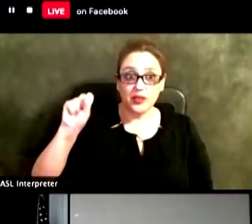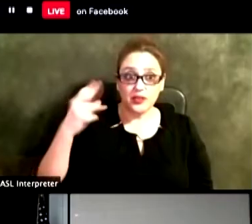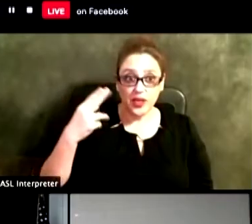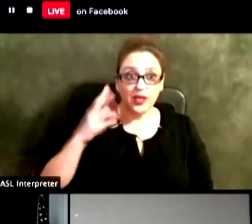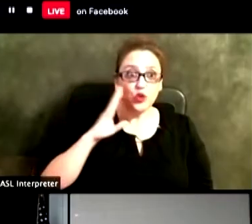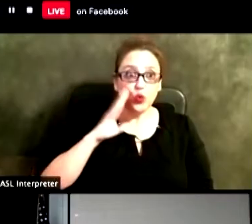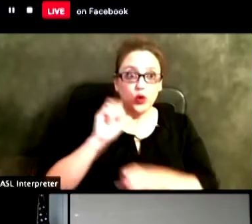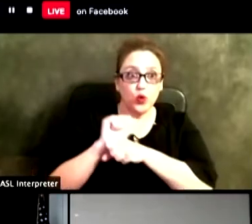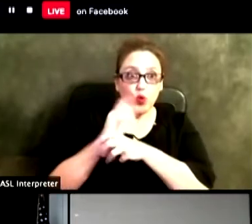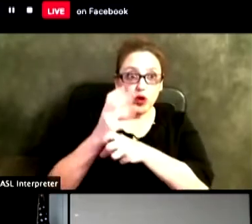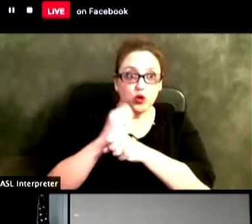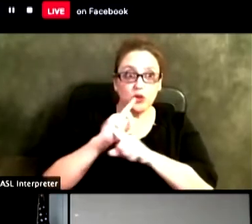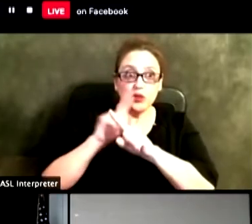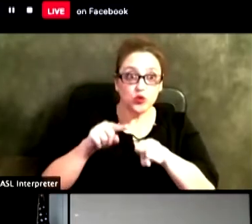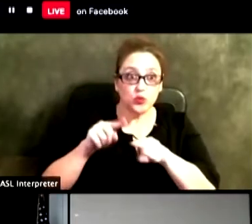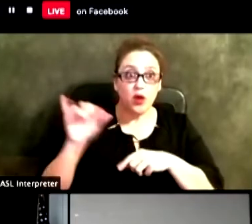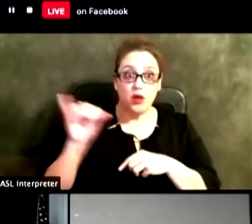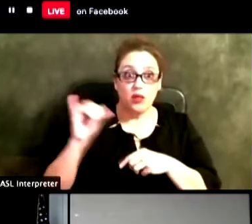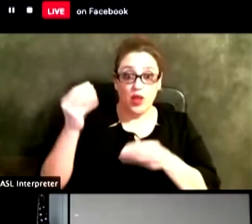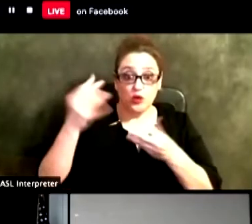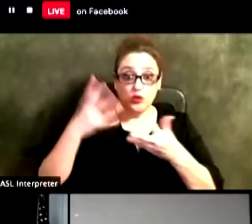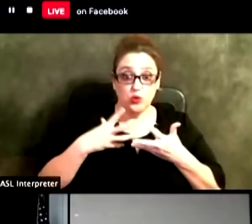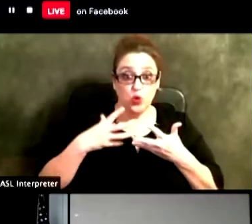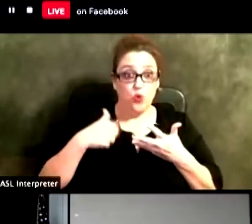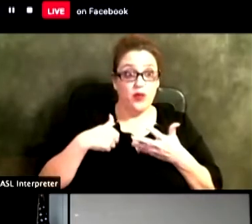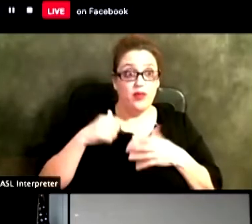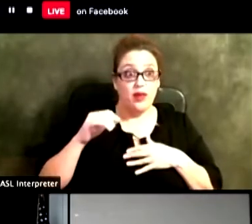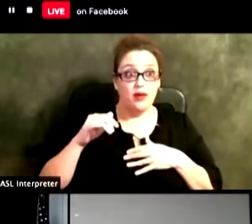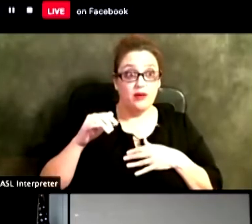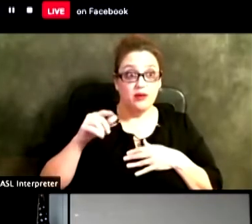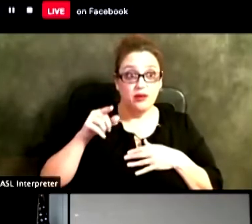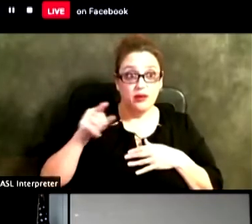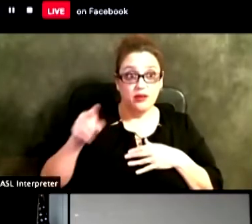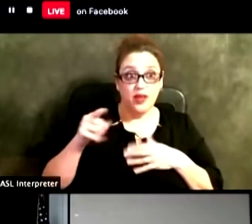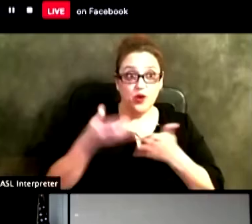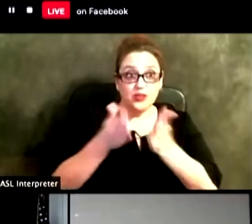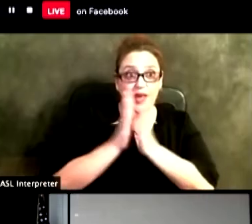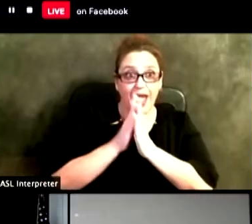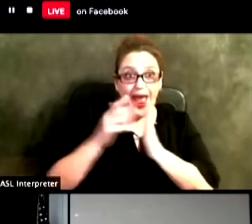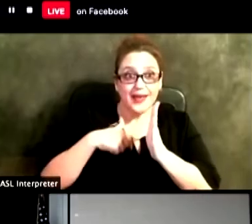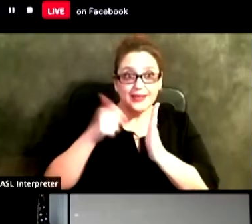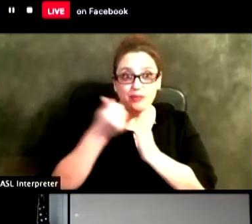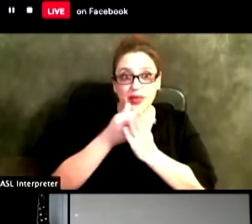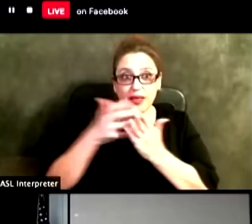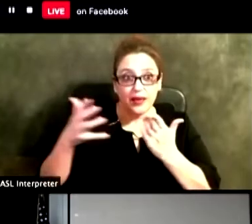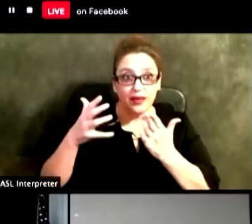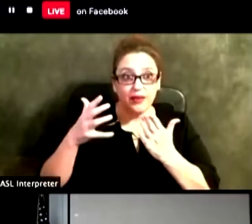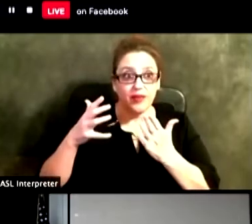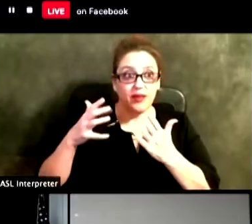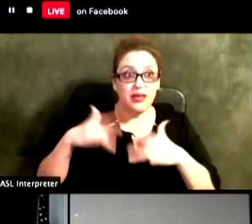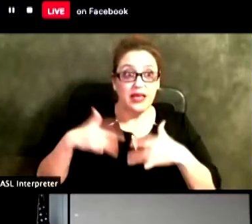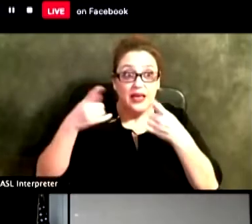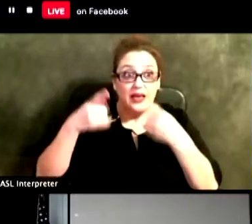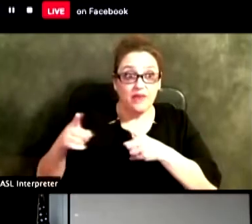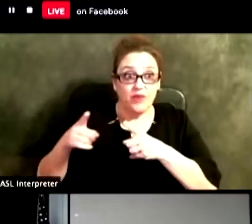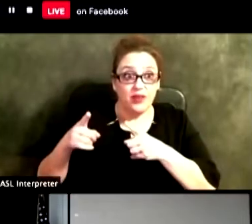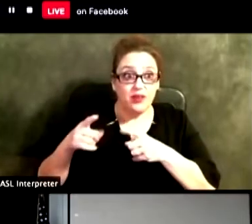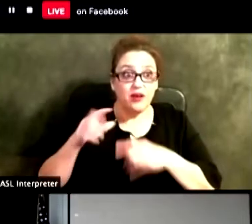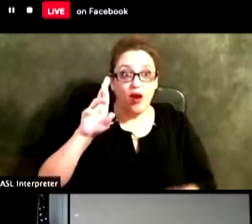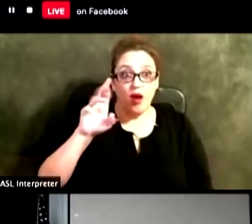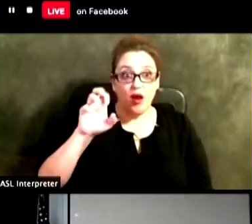I was also just told that there is an Ask Me Anything, an event that takes place on